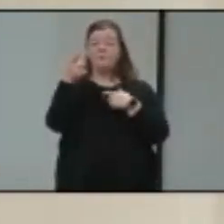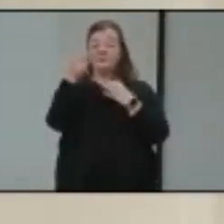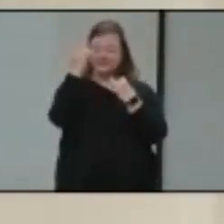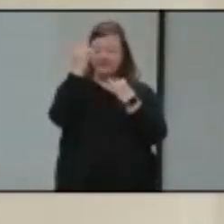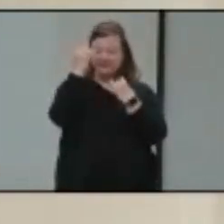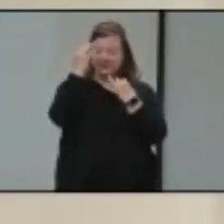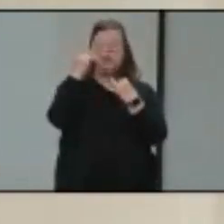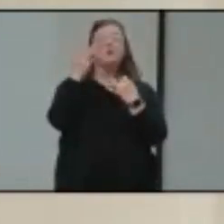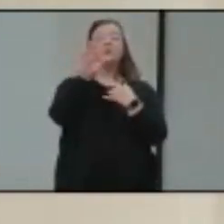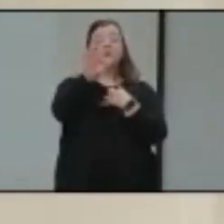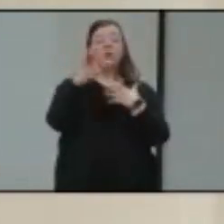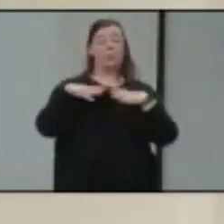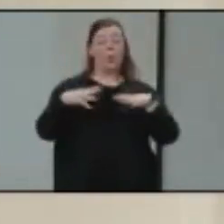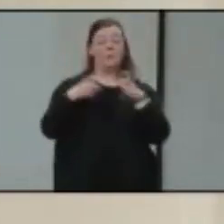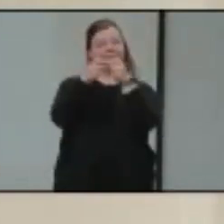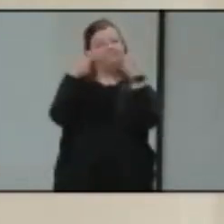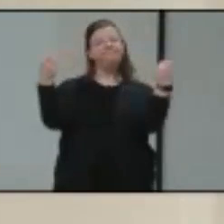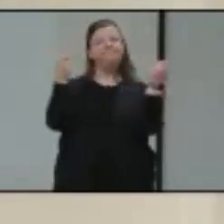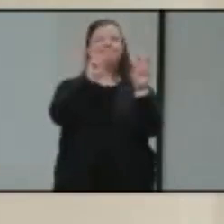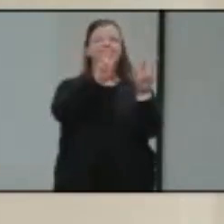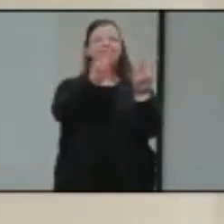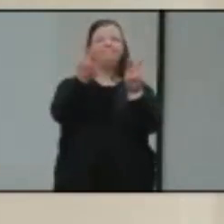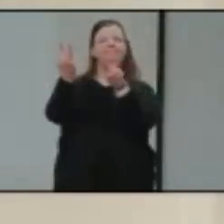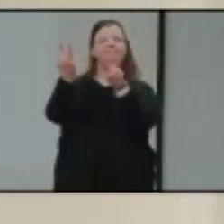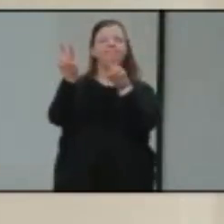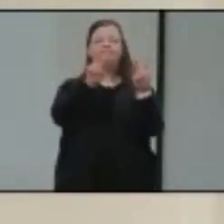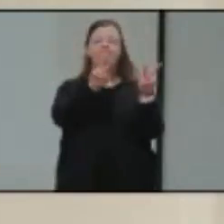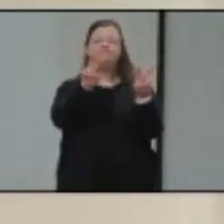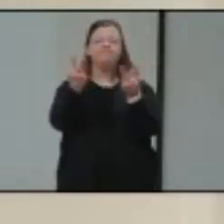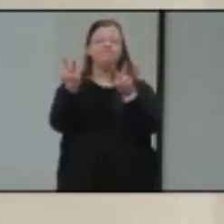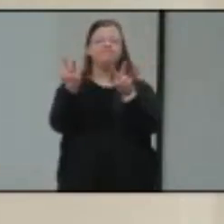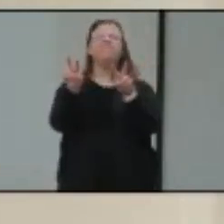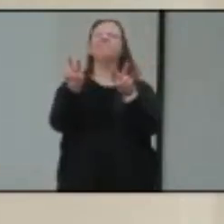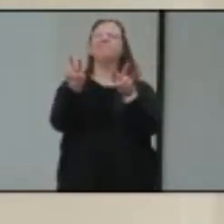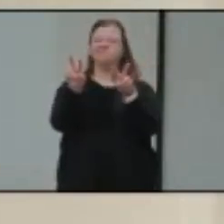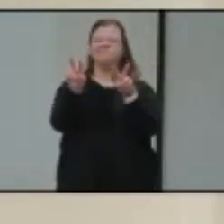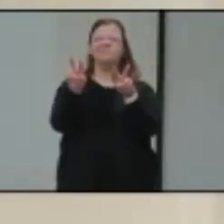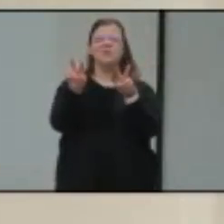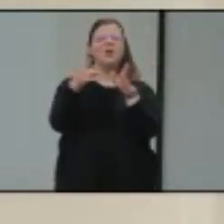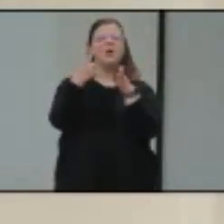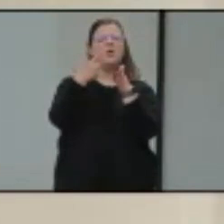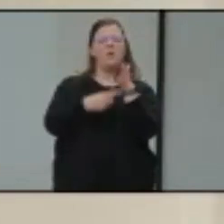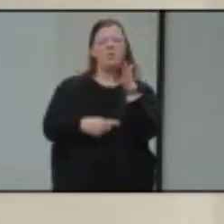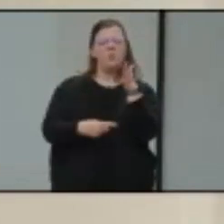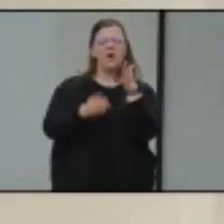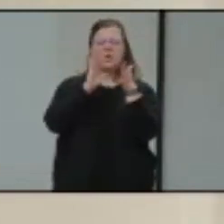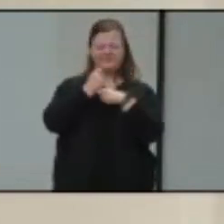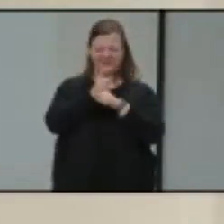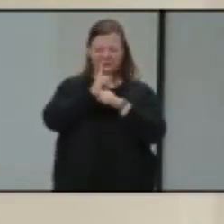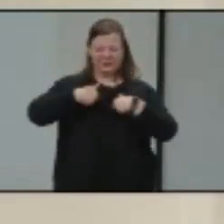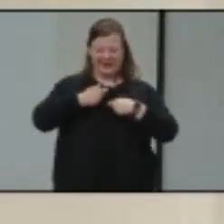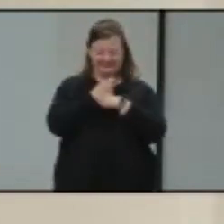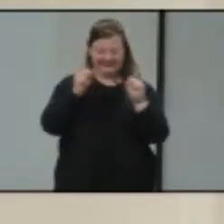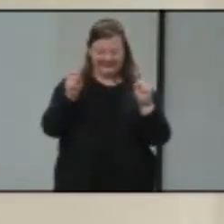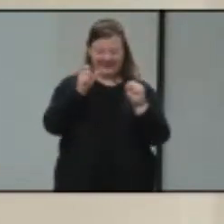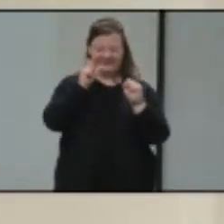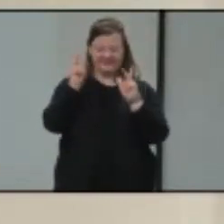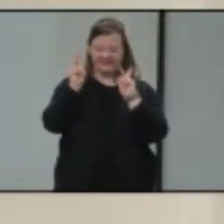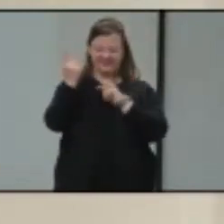whatever, standing in front of your clothing and thinking, okay, what's not gonna get me physically assaulted